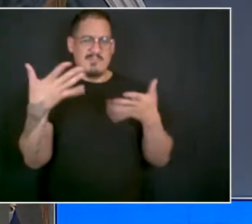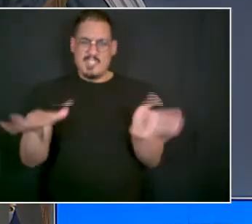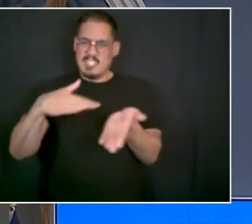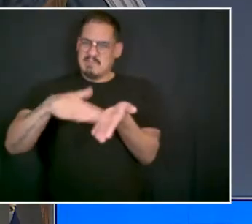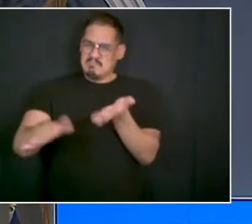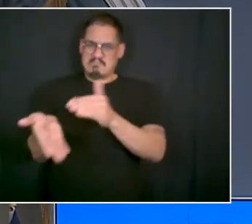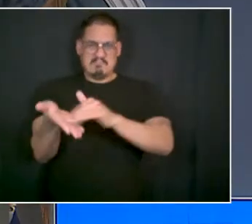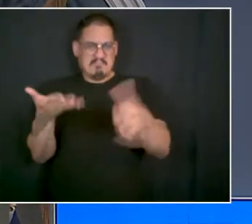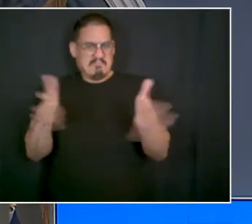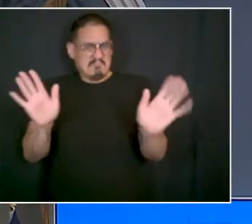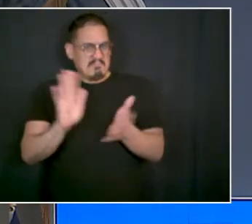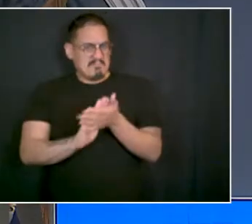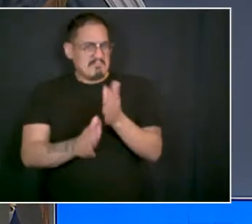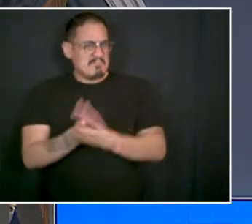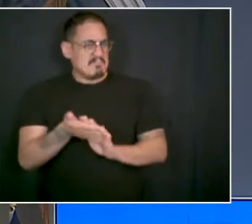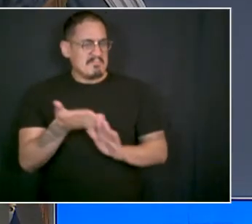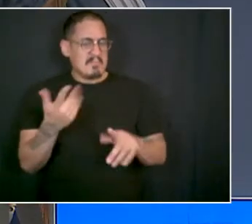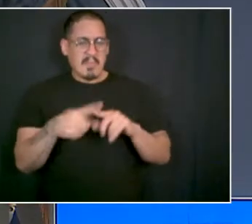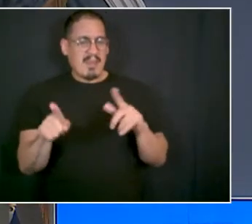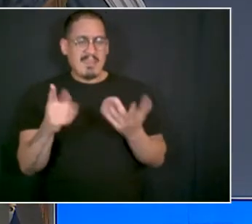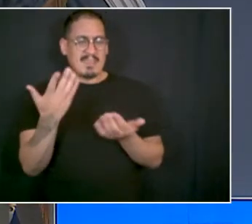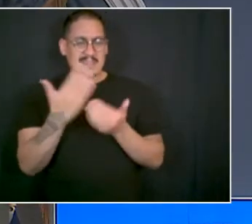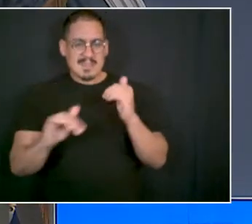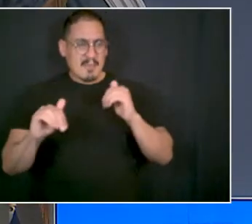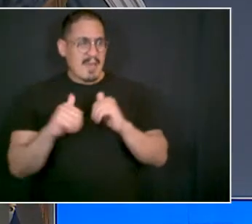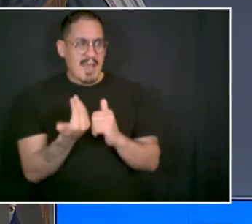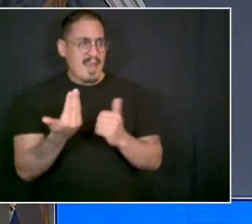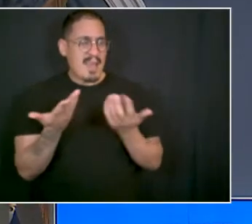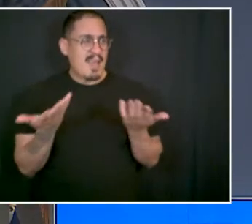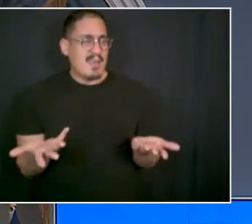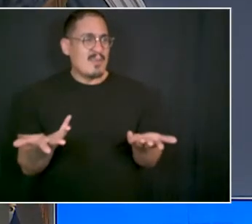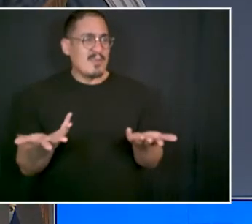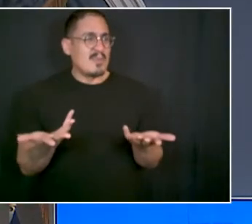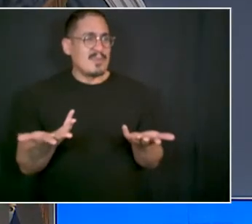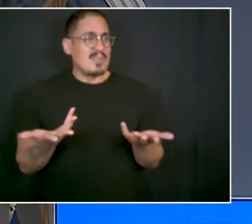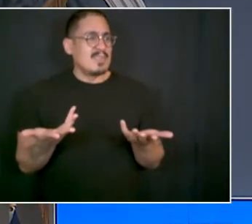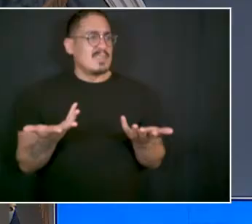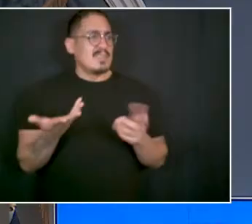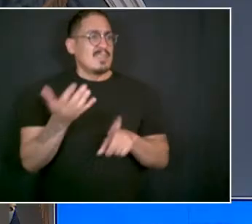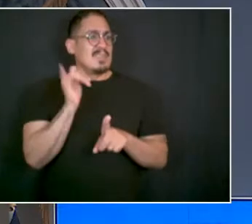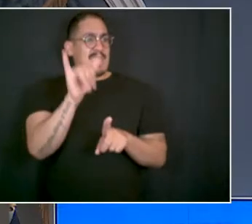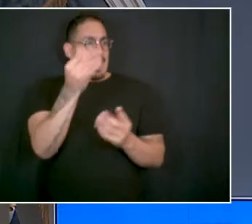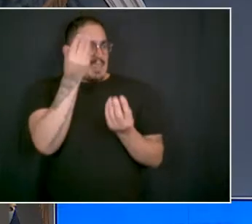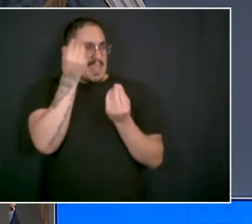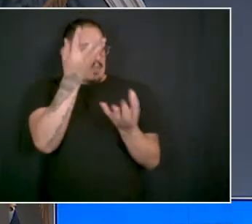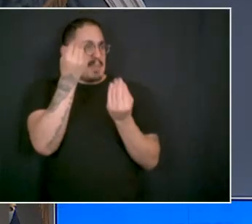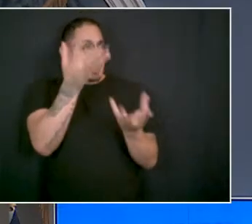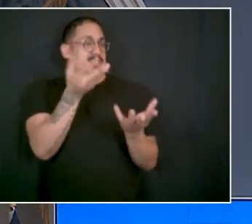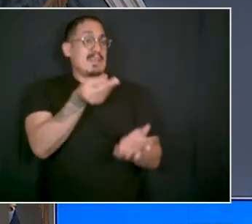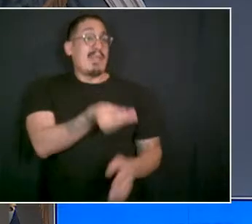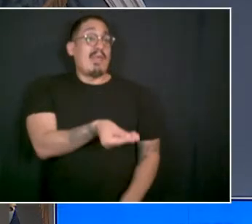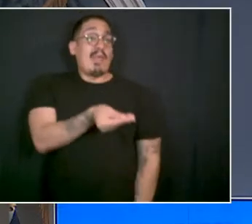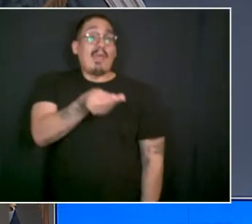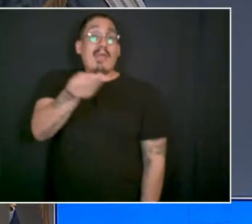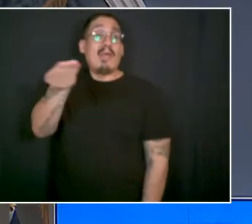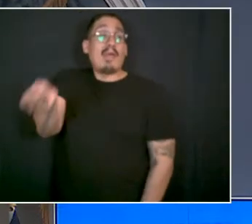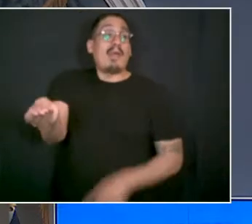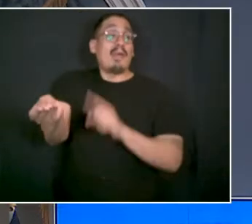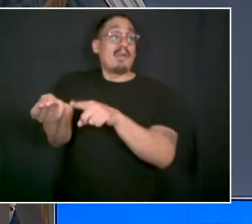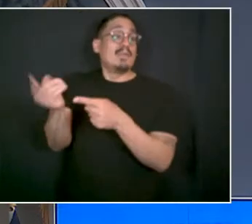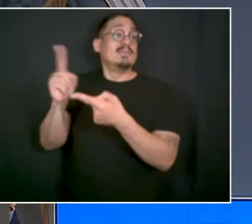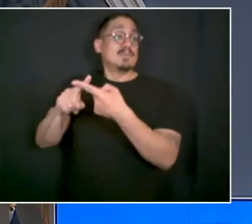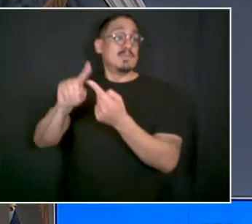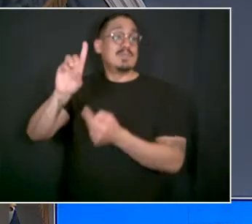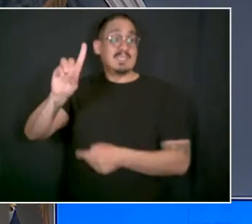were dismissed. Somehow those summonses and that information got into the hands of the DHS. And so I'm